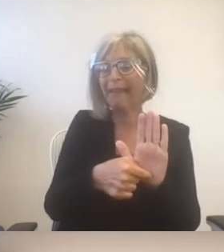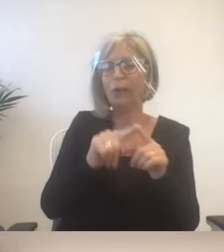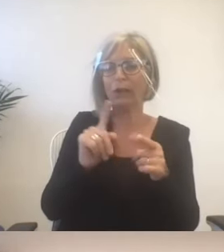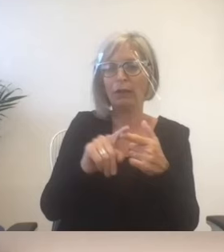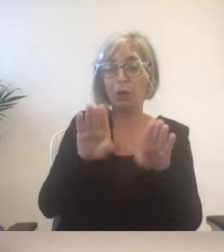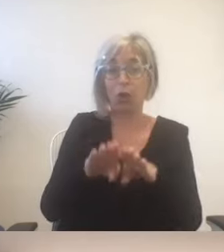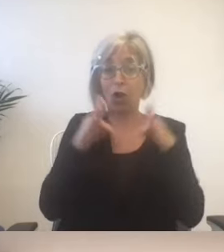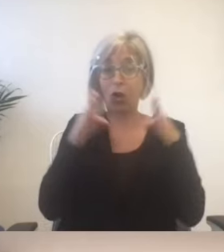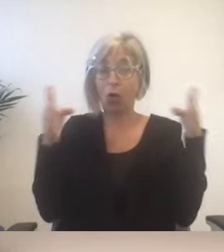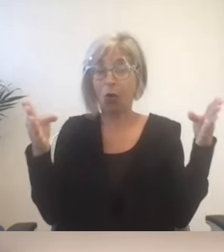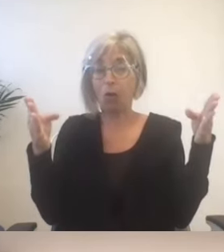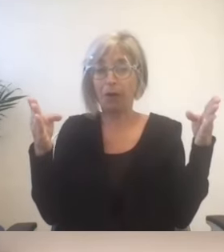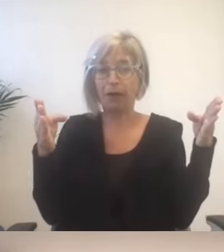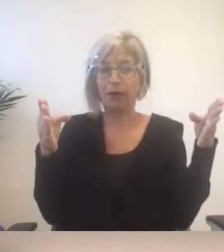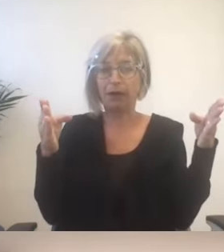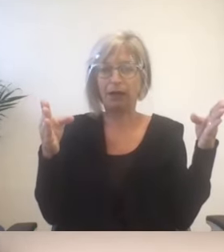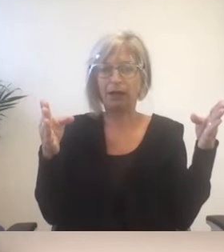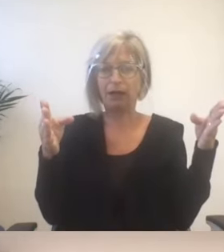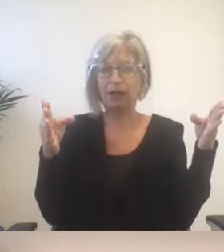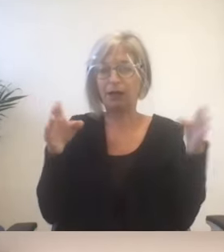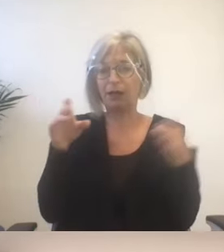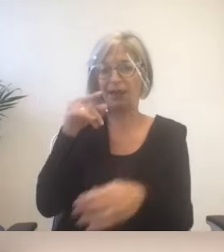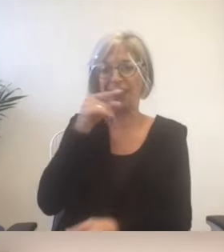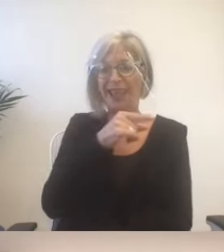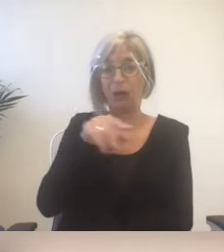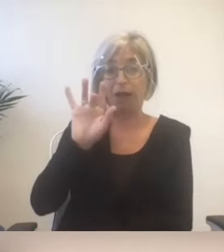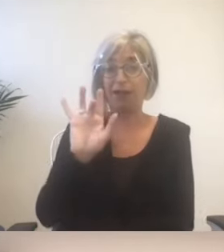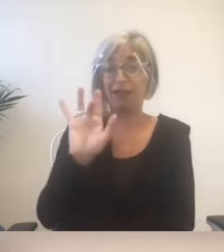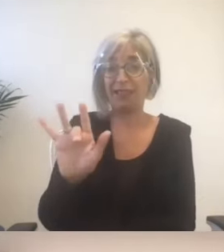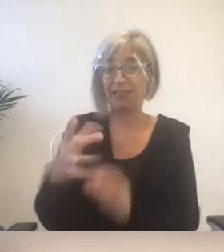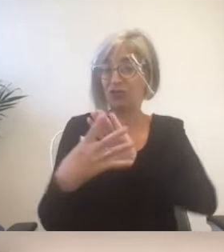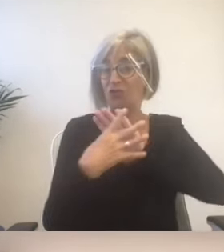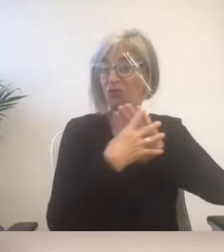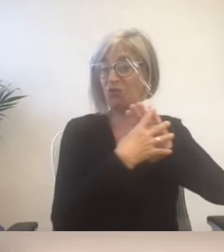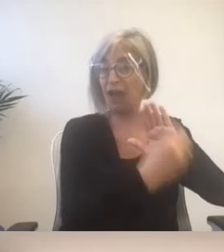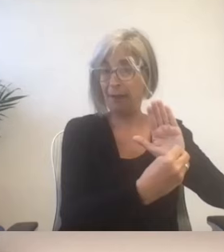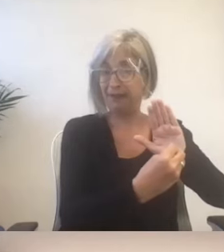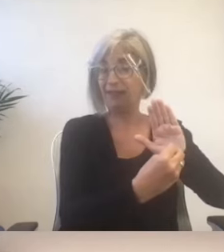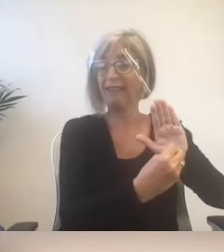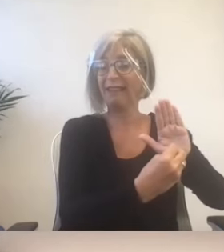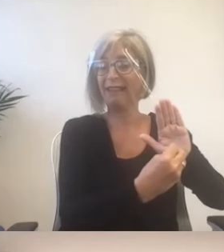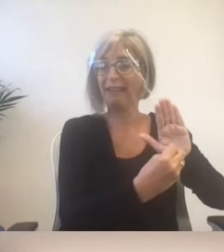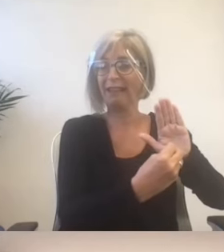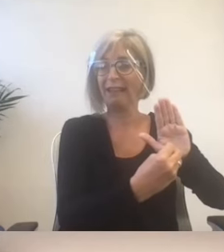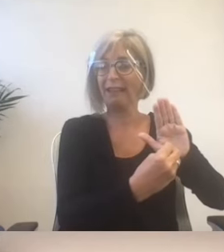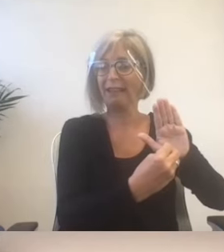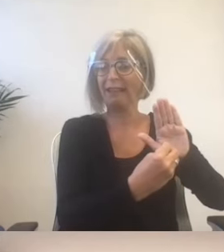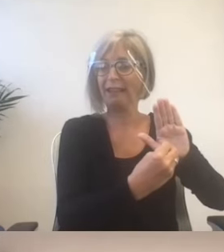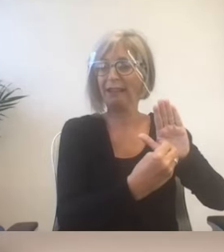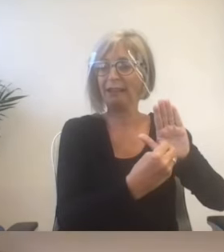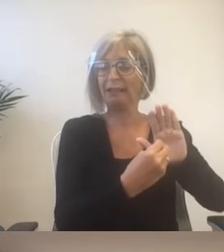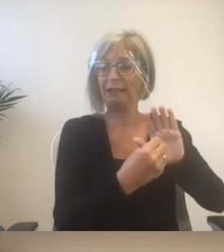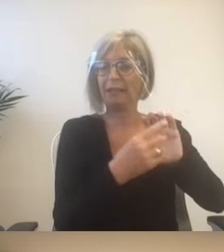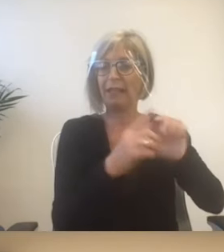and it's gonna open our Quackback modal, where we can click here to copy. That then copies it to our